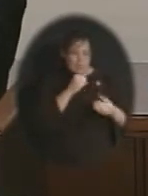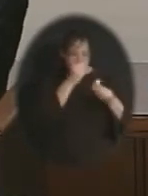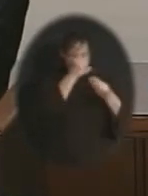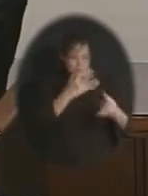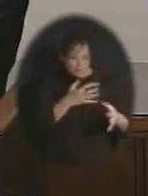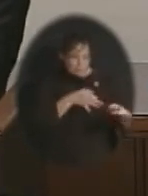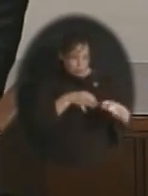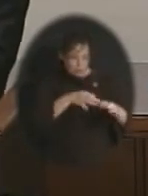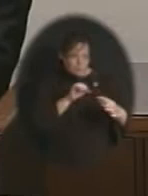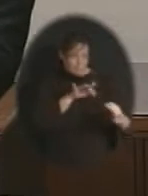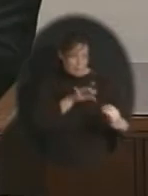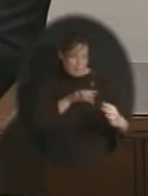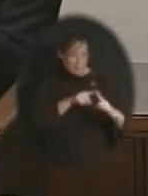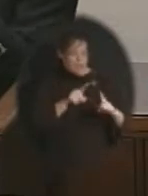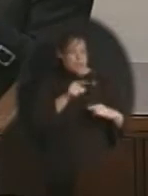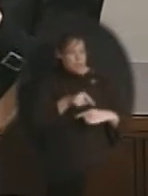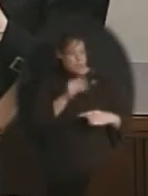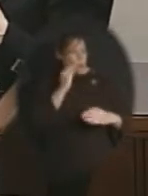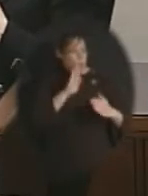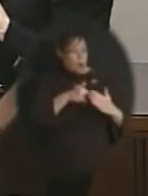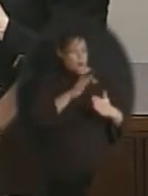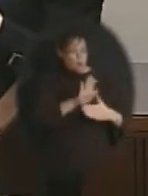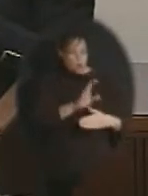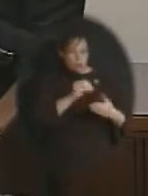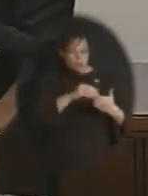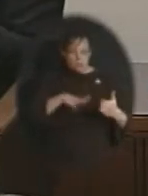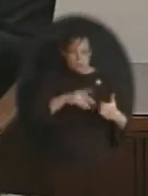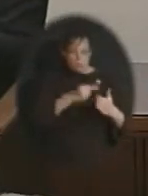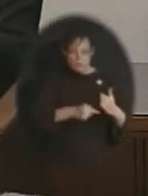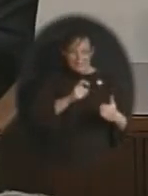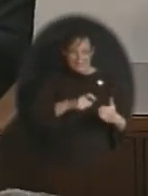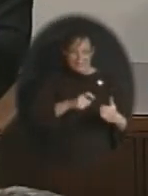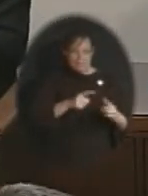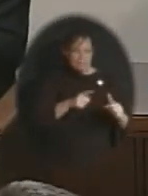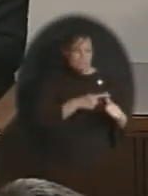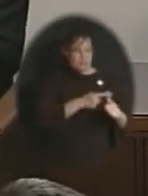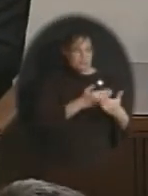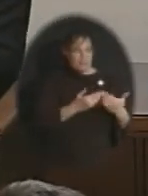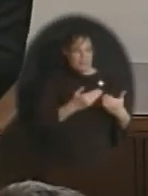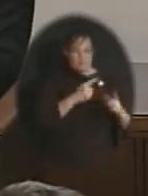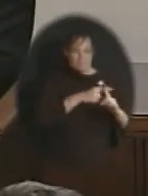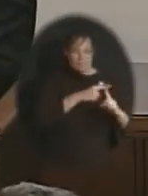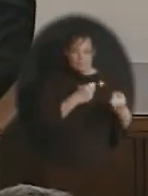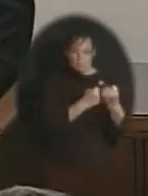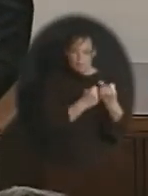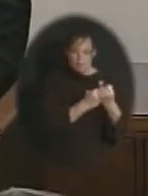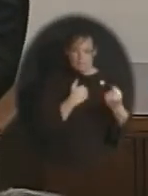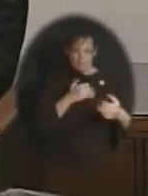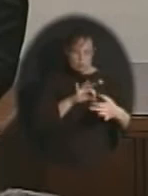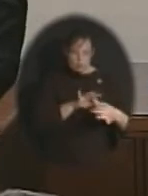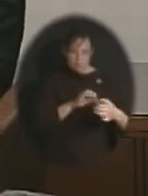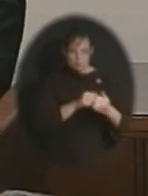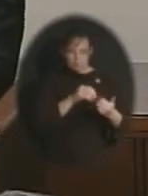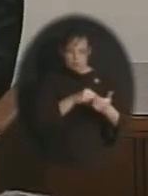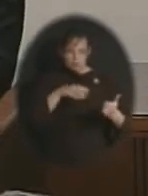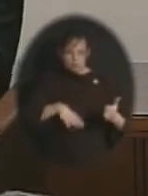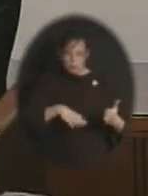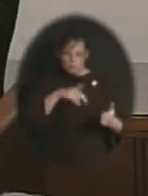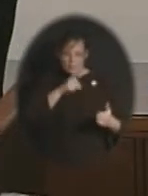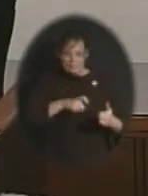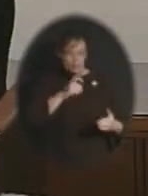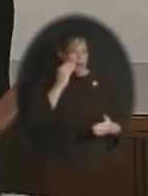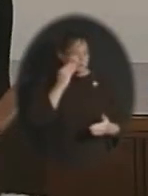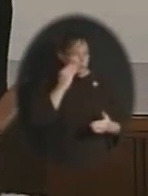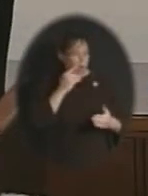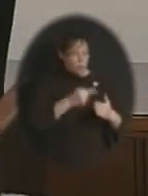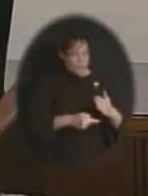time. But you know your students and you know what they need, and that's why the first thing in positive supports is having relationships with your students, because you have to know what